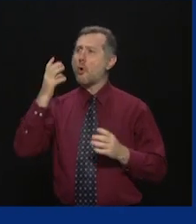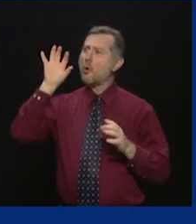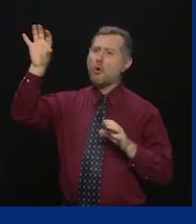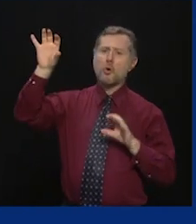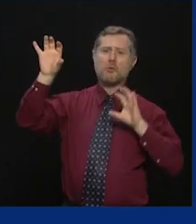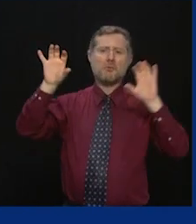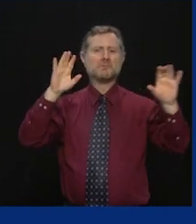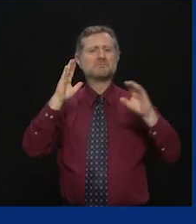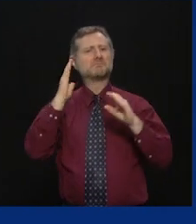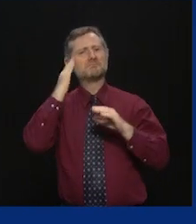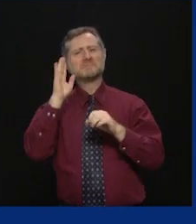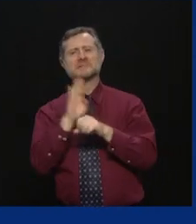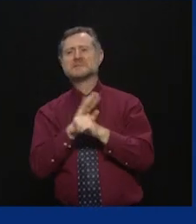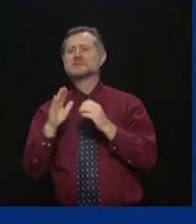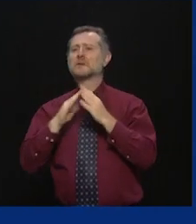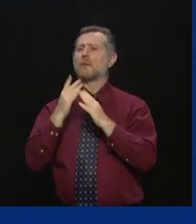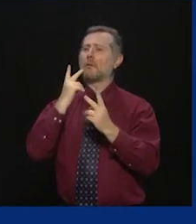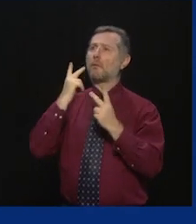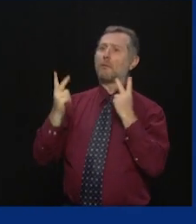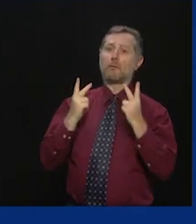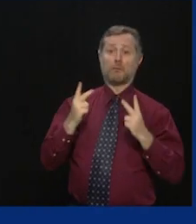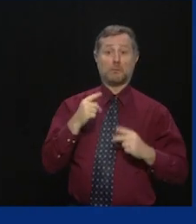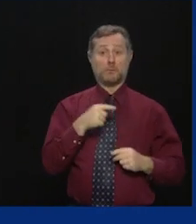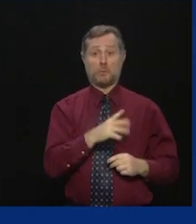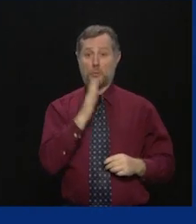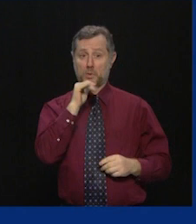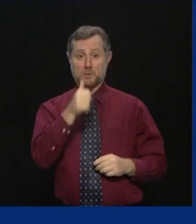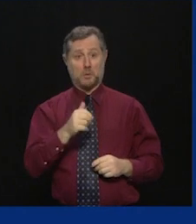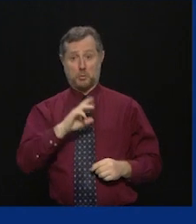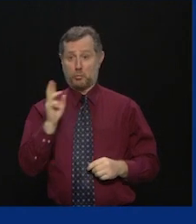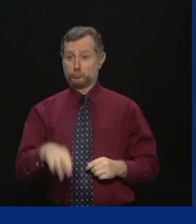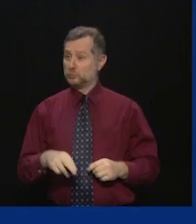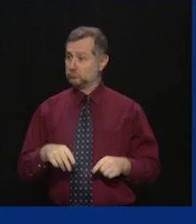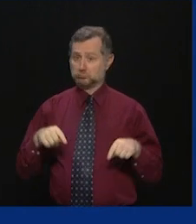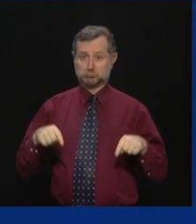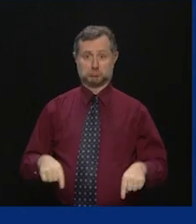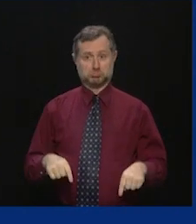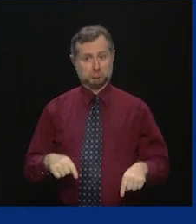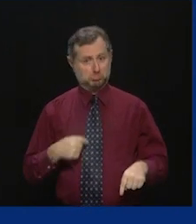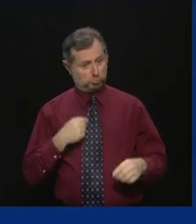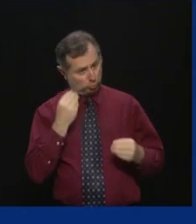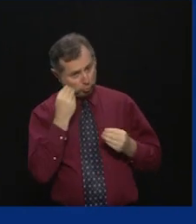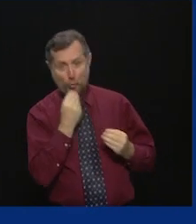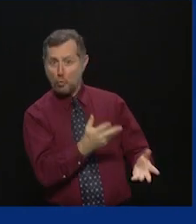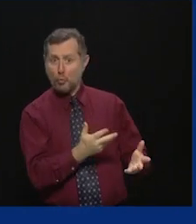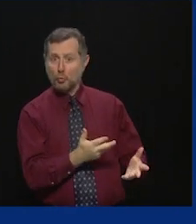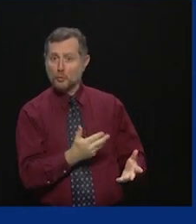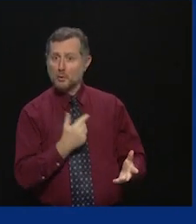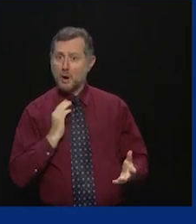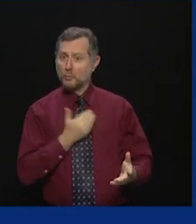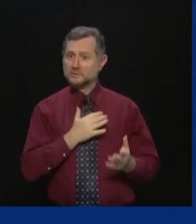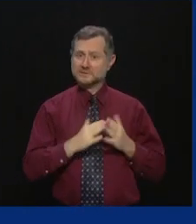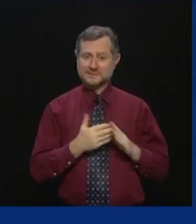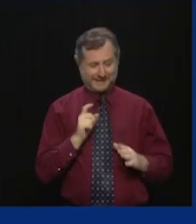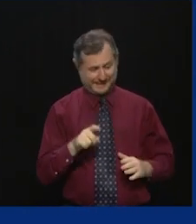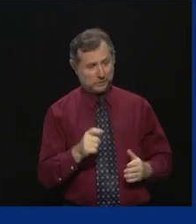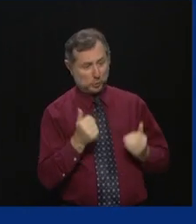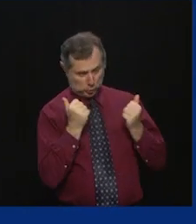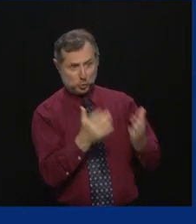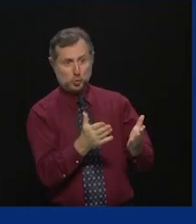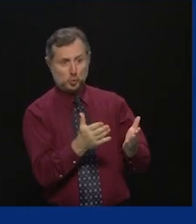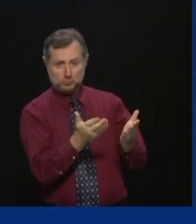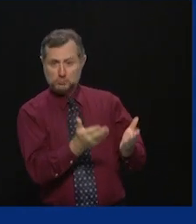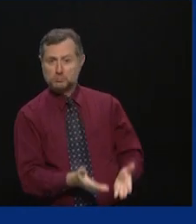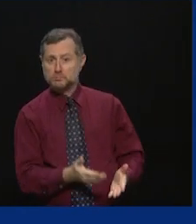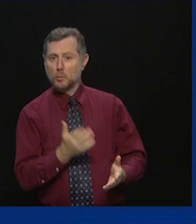Why should Rochester be any different? I told him that our city needed him to step up so that other